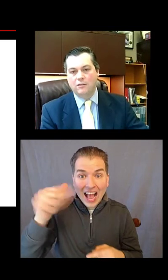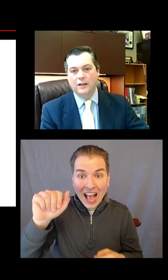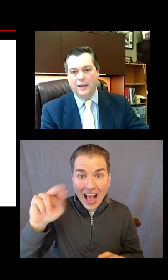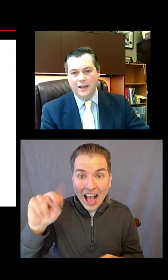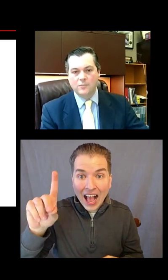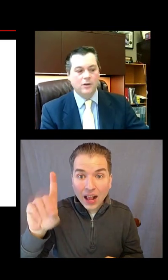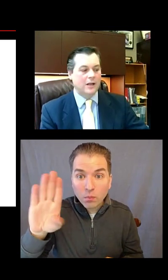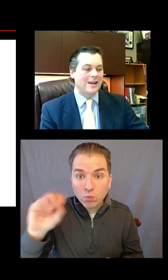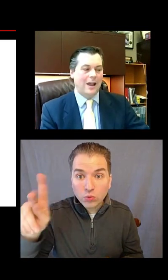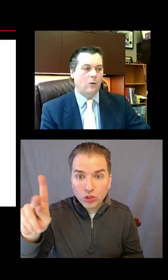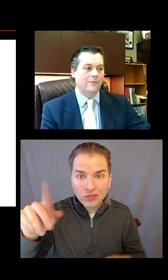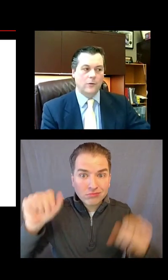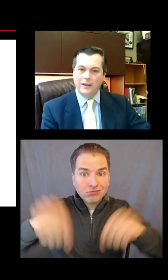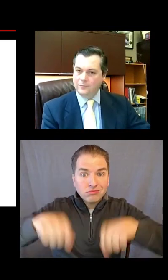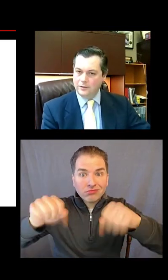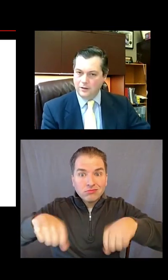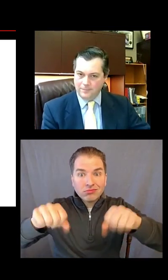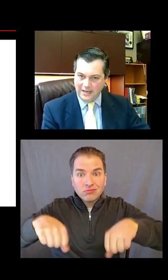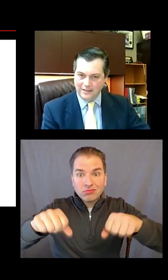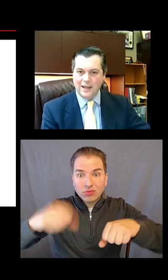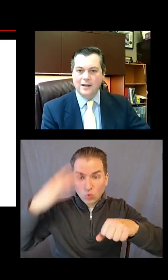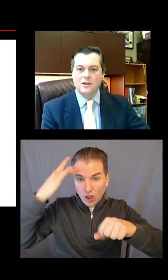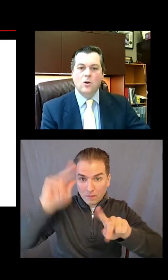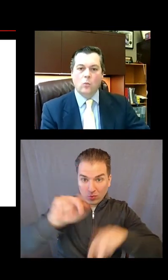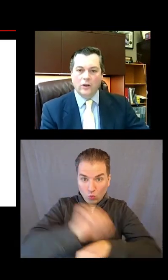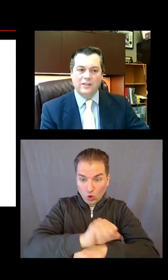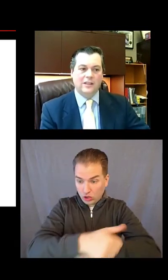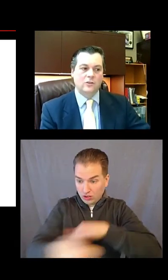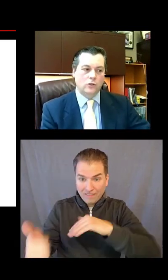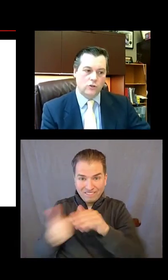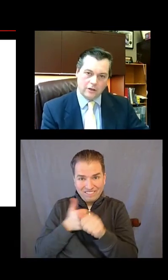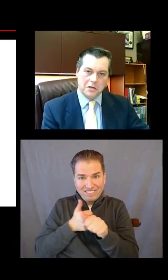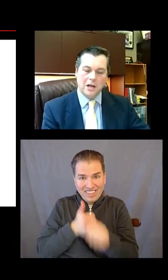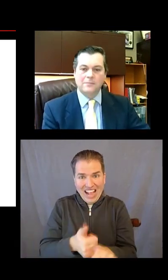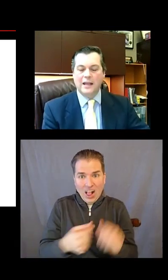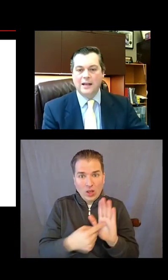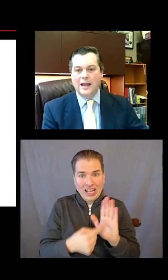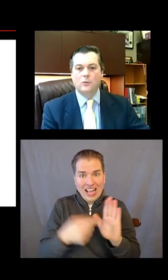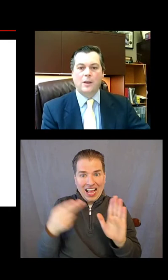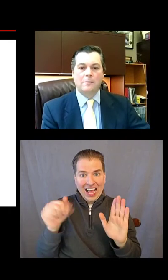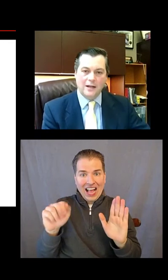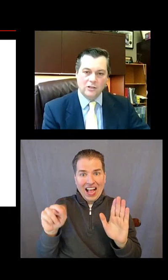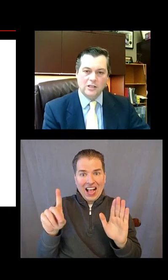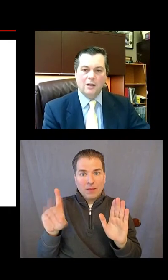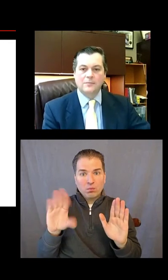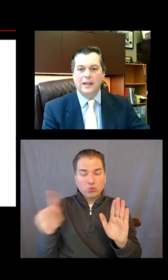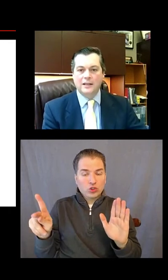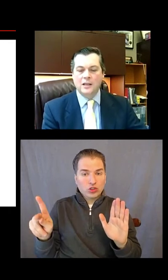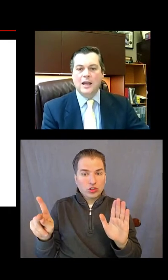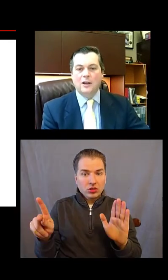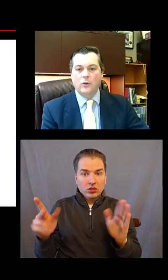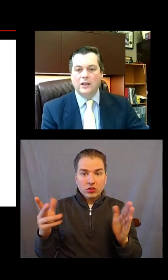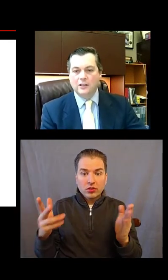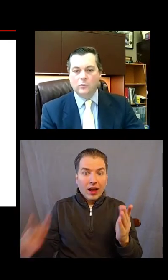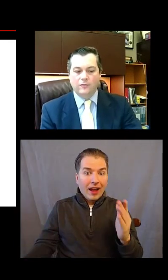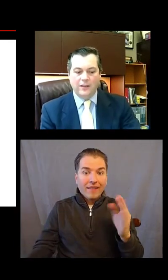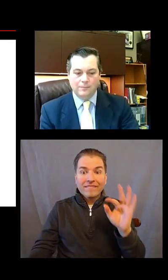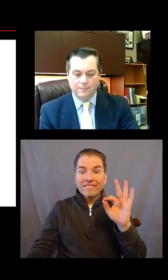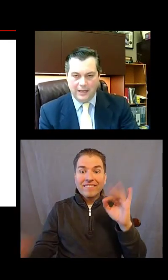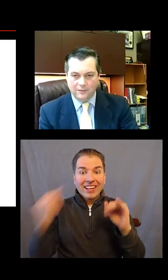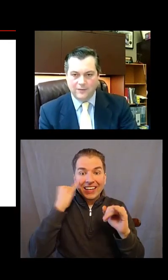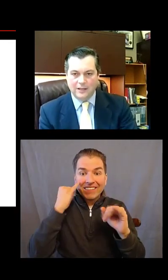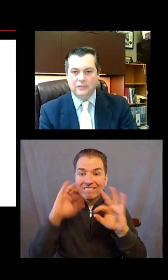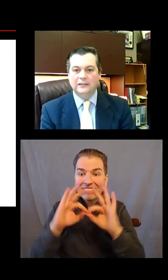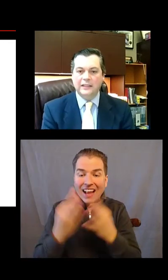employees without a handbook. How often do I have to update that? What things would trigger an update? How do I manage the update? How do I deal with